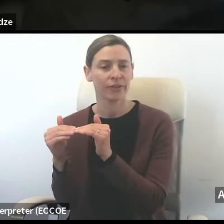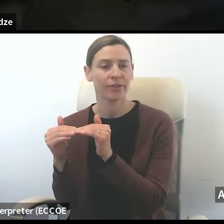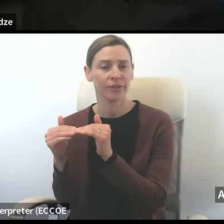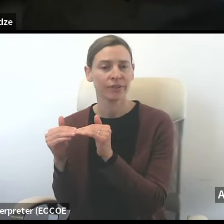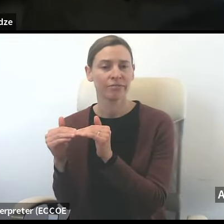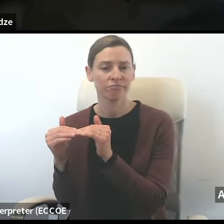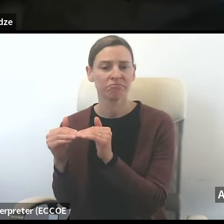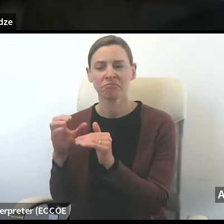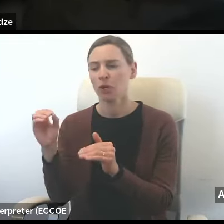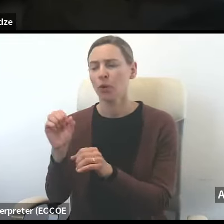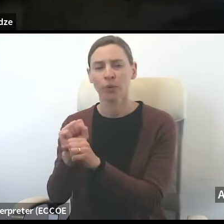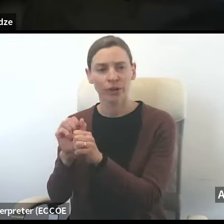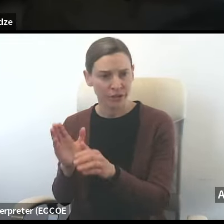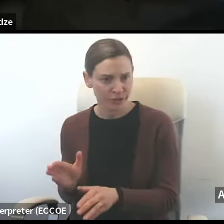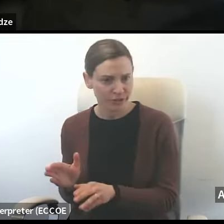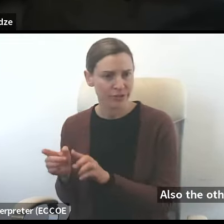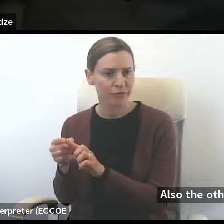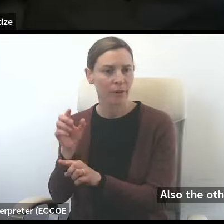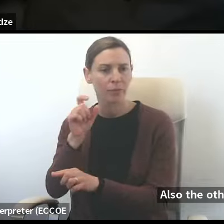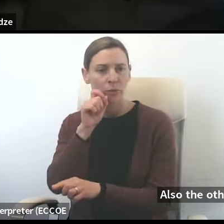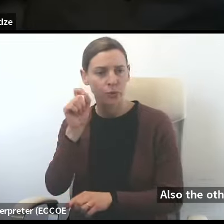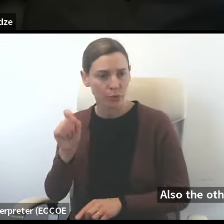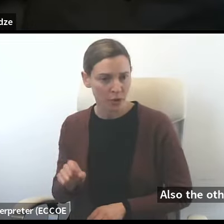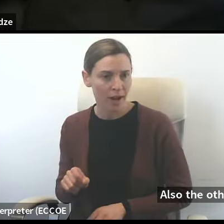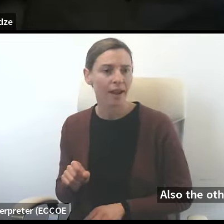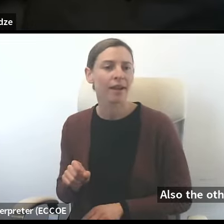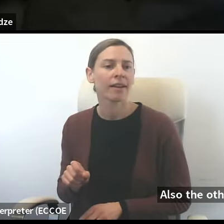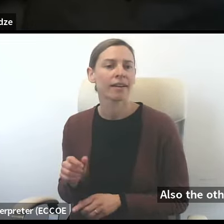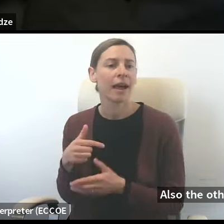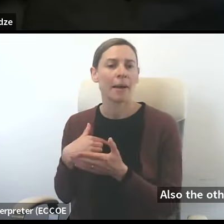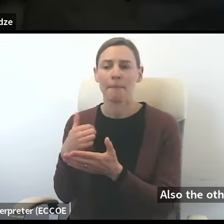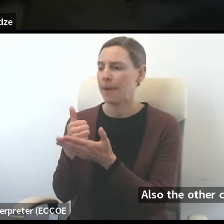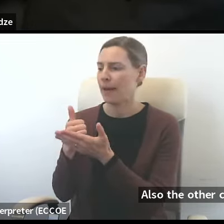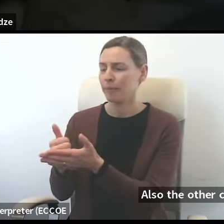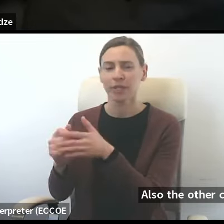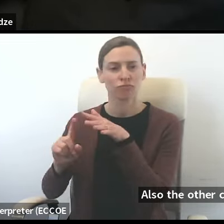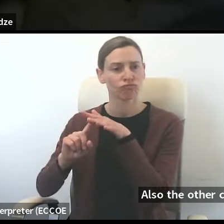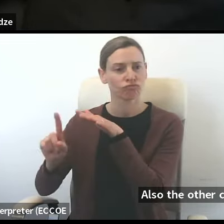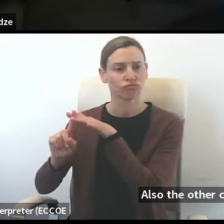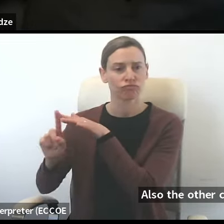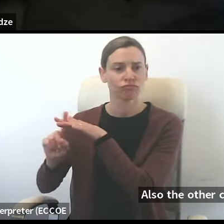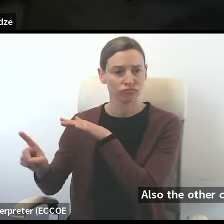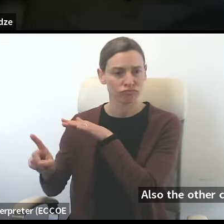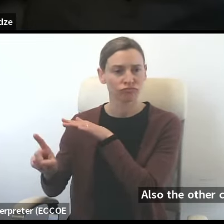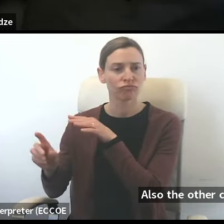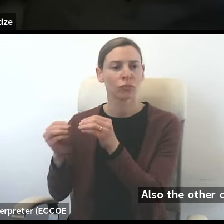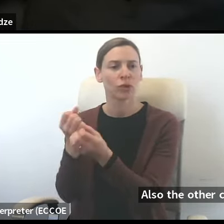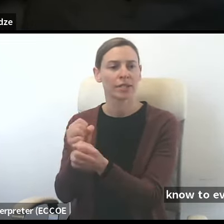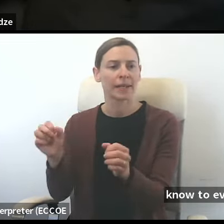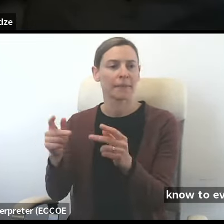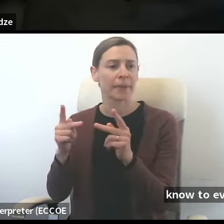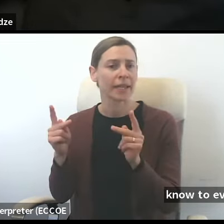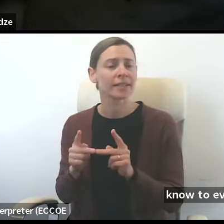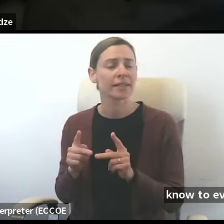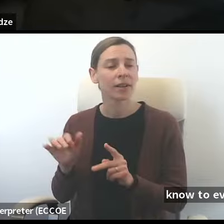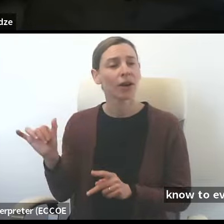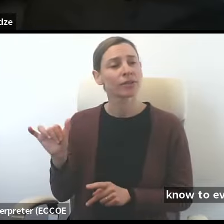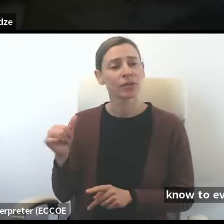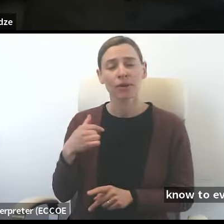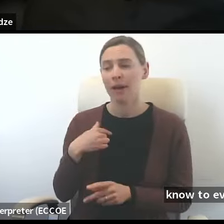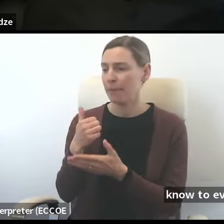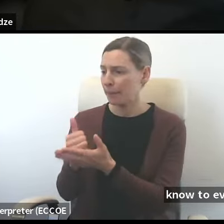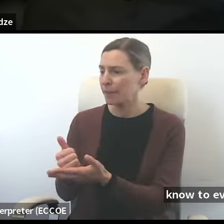from Ukraine, not just to, you know, to evacuate to a safer place, but also to integrate and to, like, we are